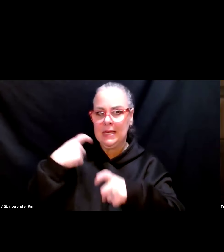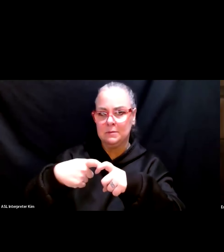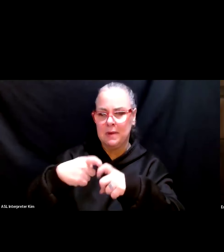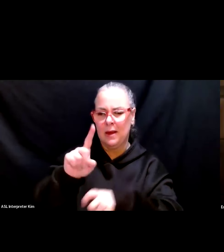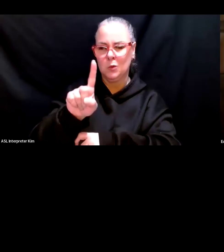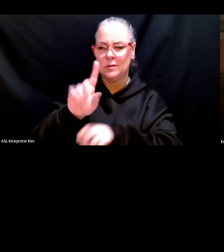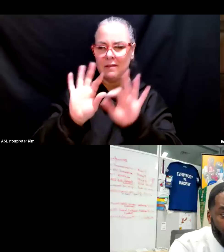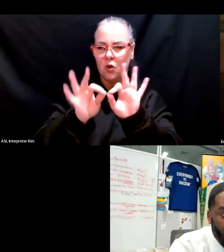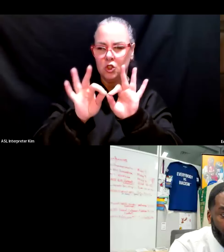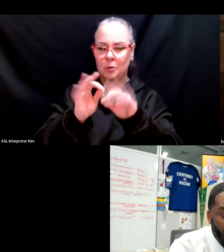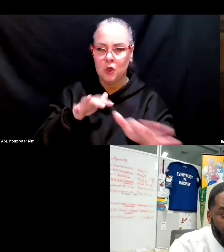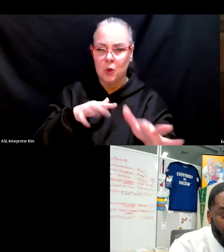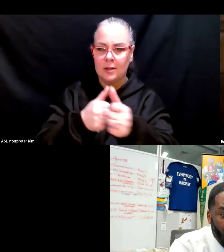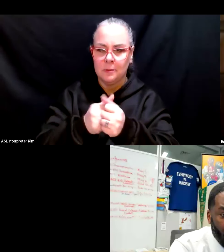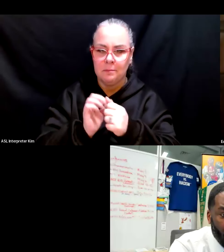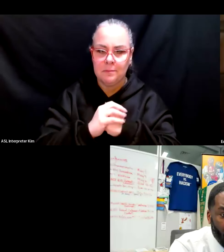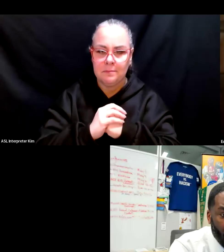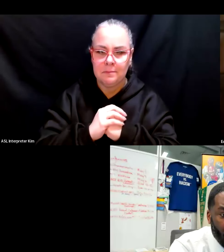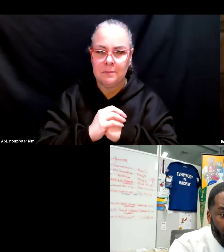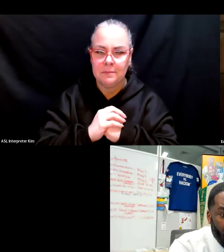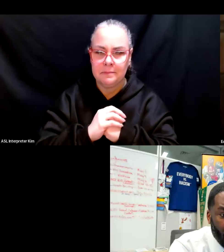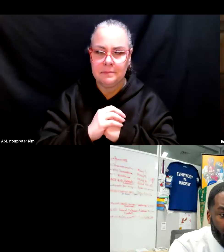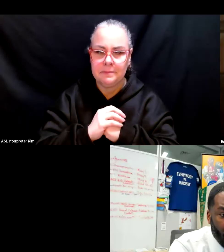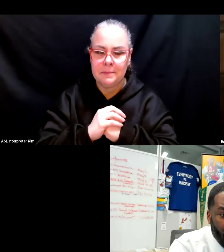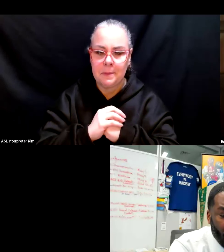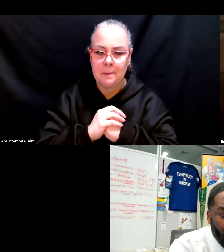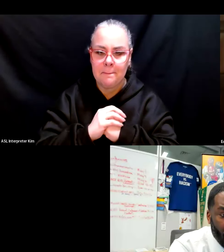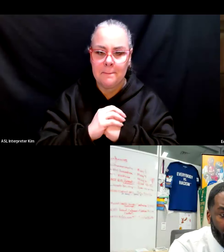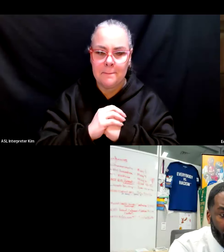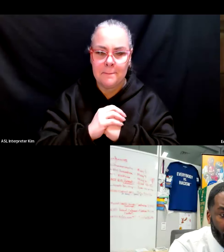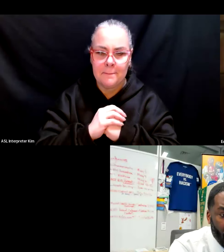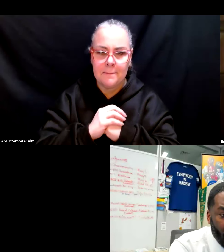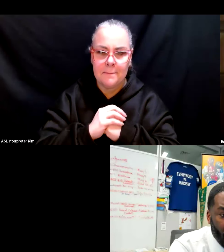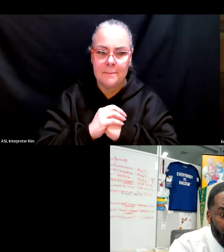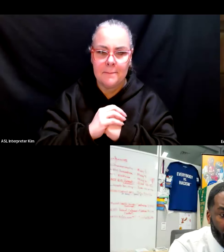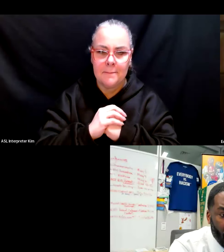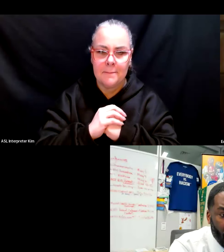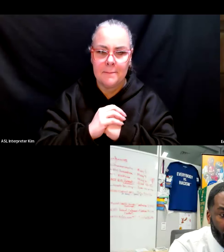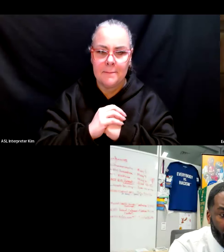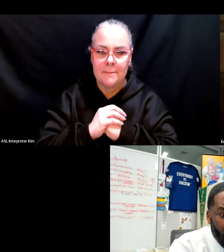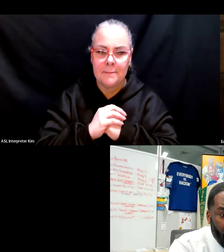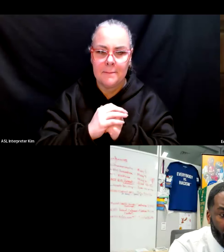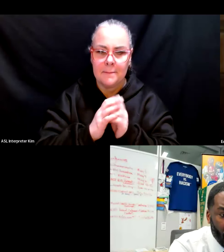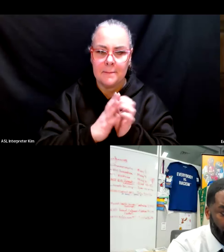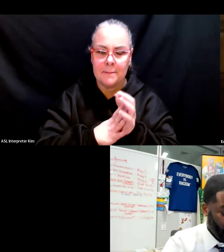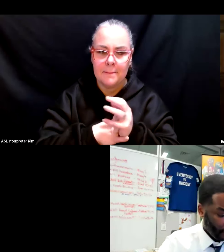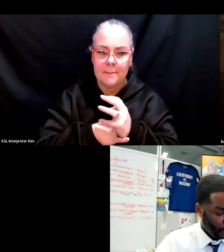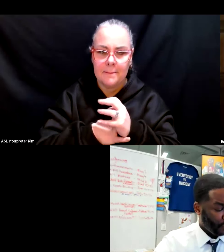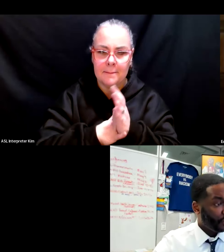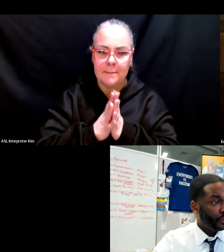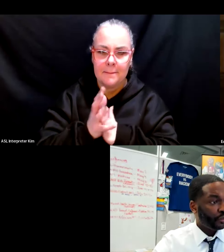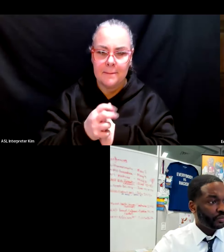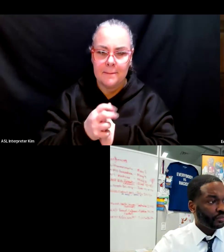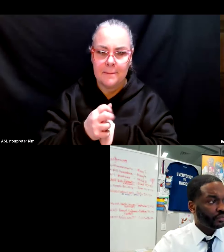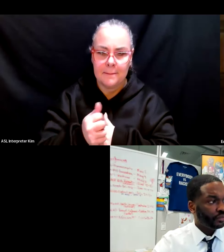si un niño, ya un ejemplo, el mío tiene 17 años y él se niega a beber